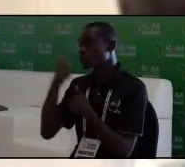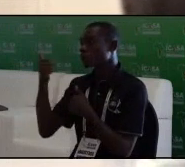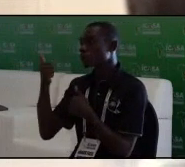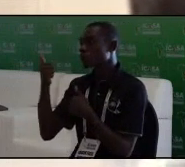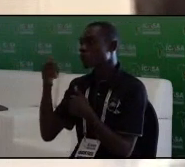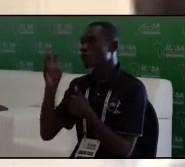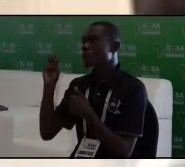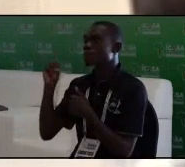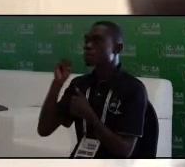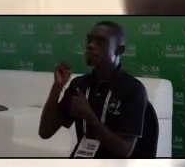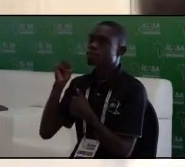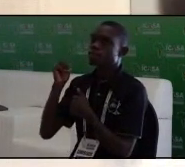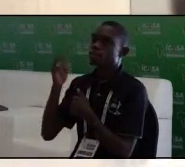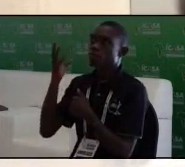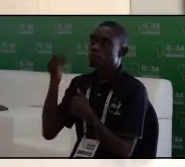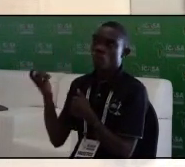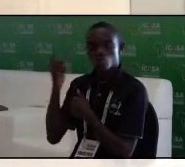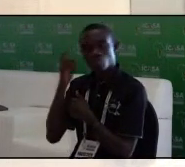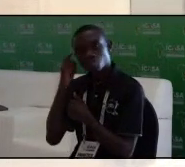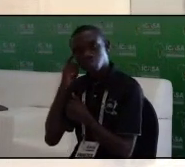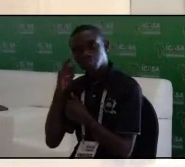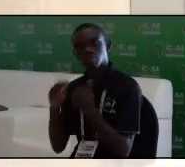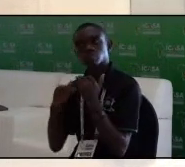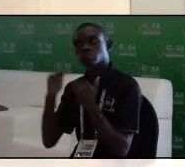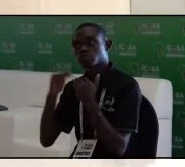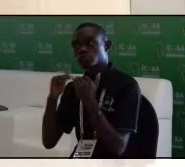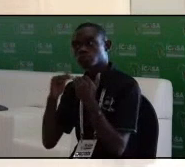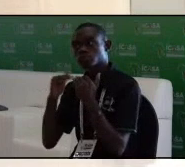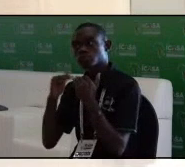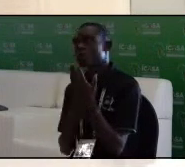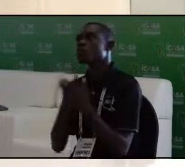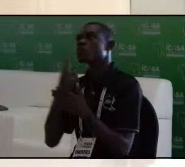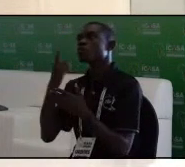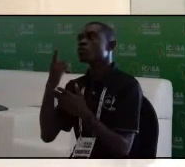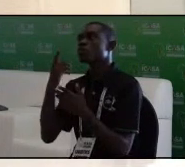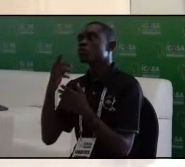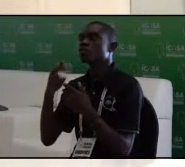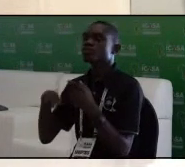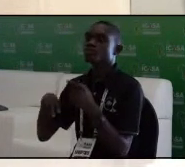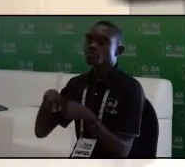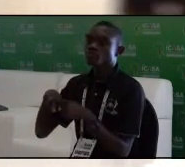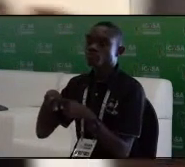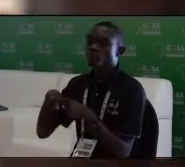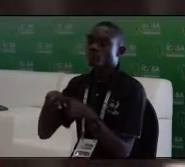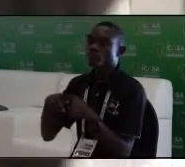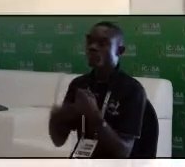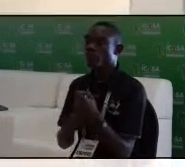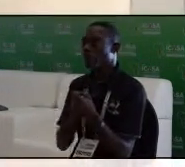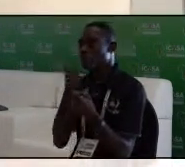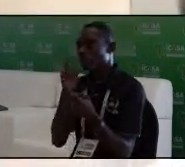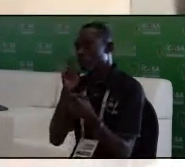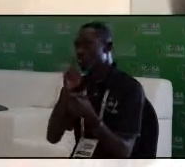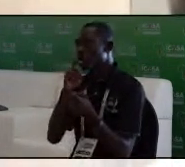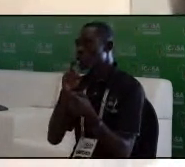16.2 million, we've been having what we call a matching fund to accelerate the uptake of HIV self-tests in the